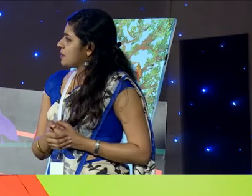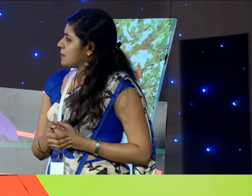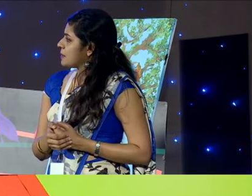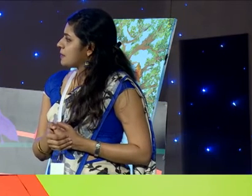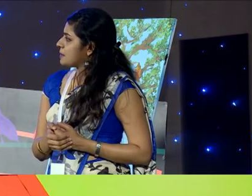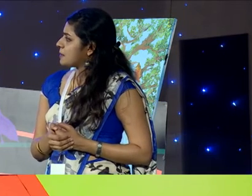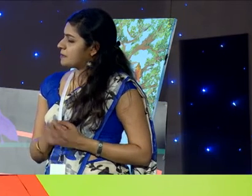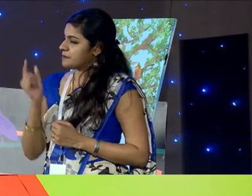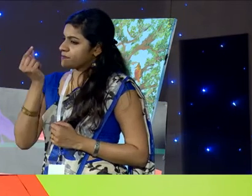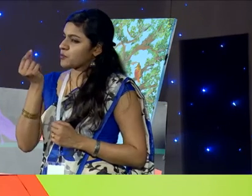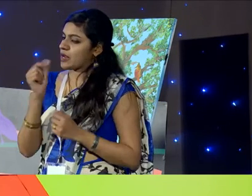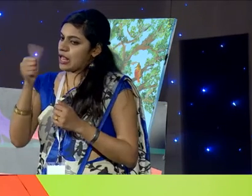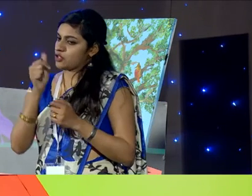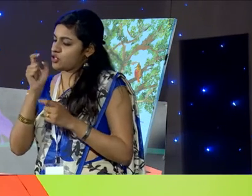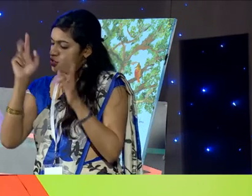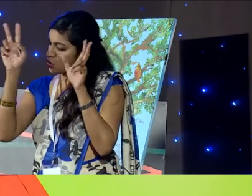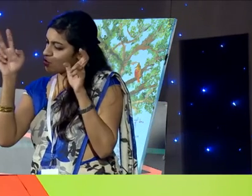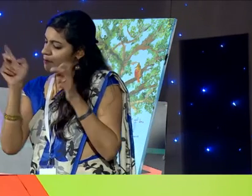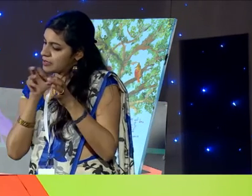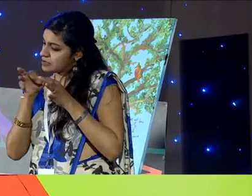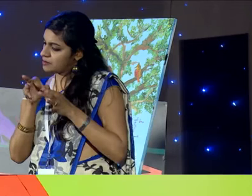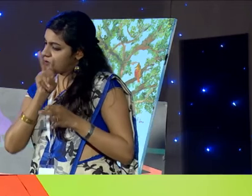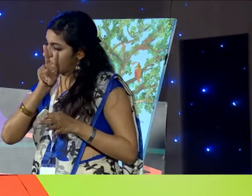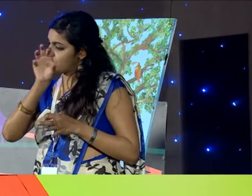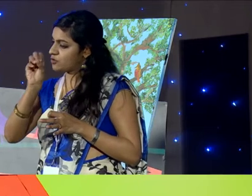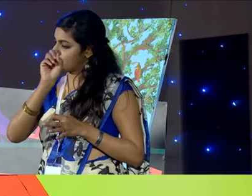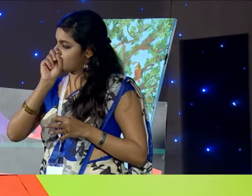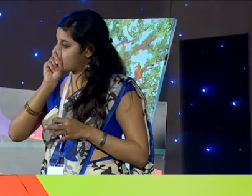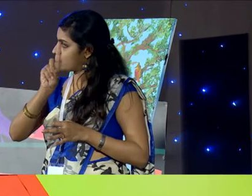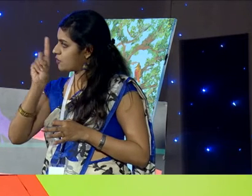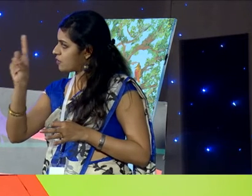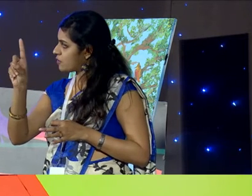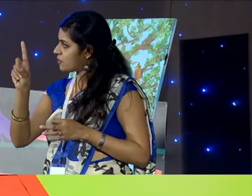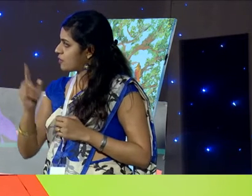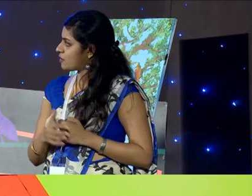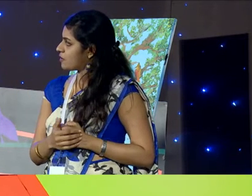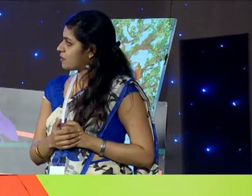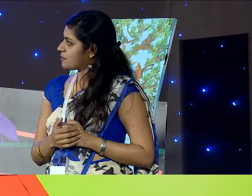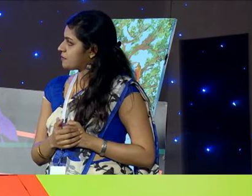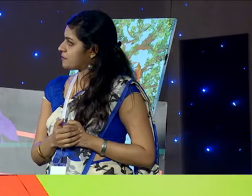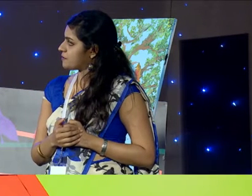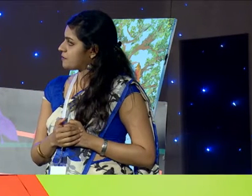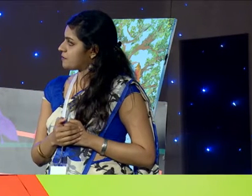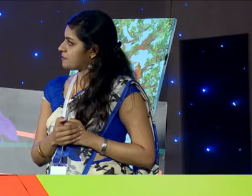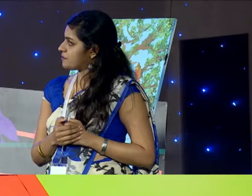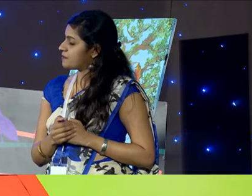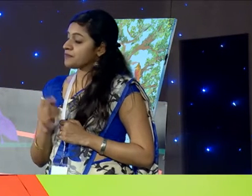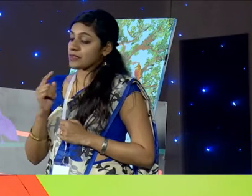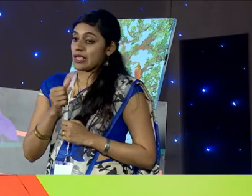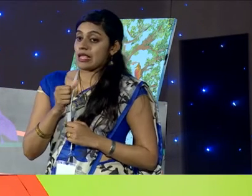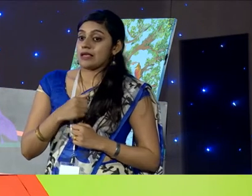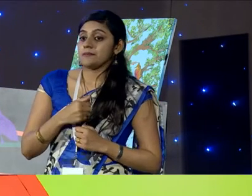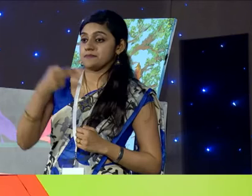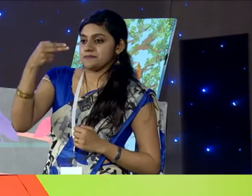I'm going to diverge for a moment. I was, in 2011, we had received the Shell Helen Keller Award for our work on employing people